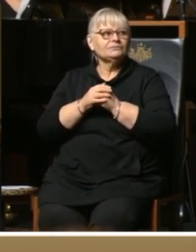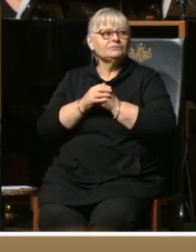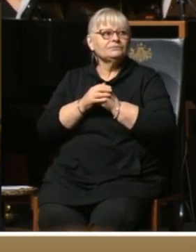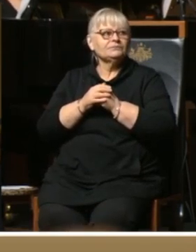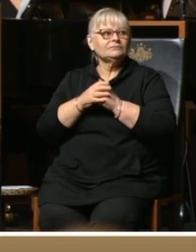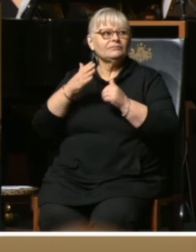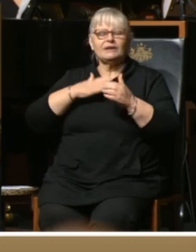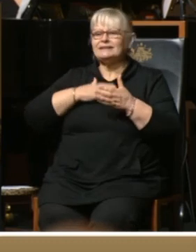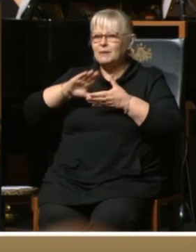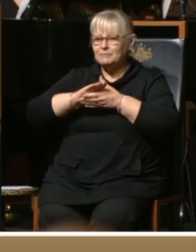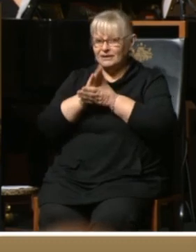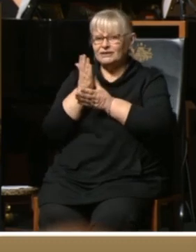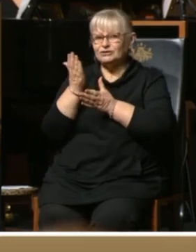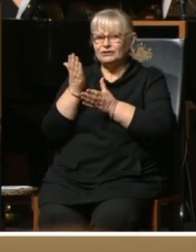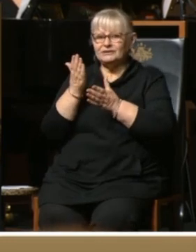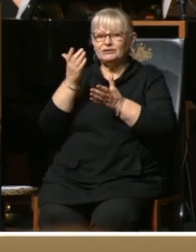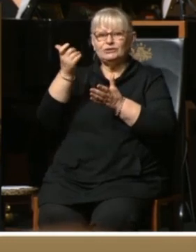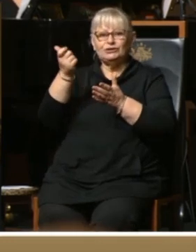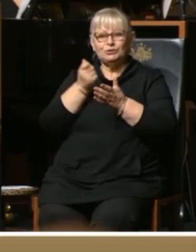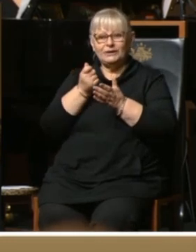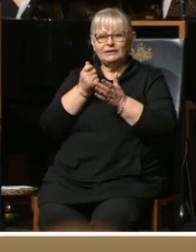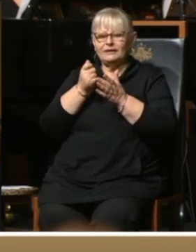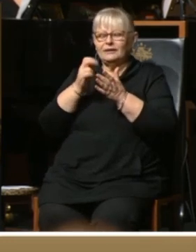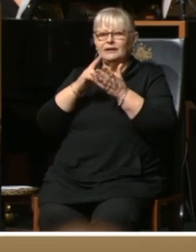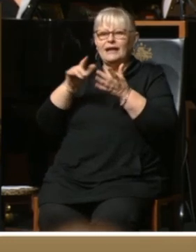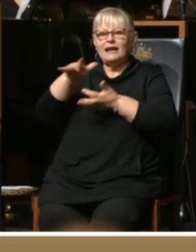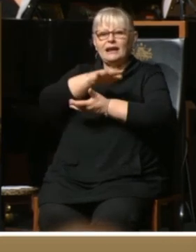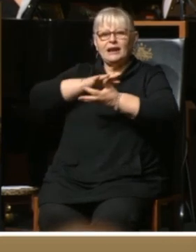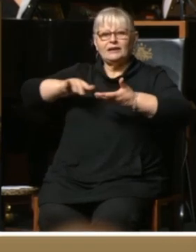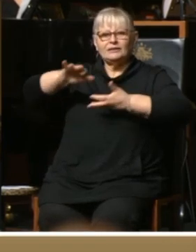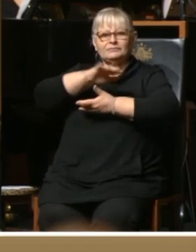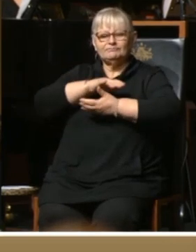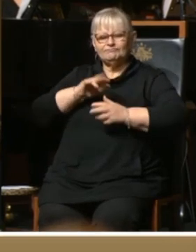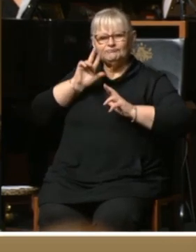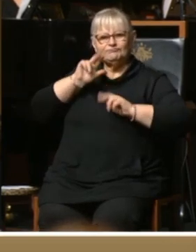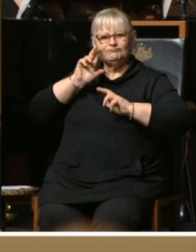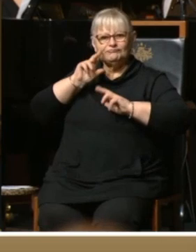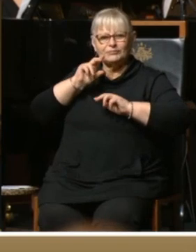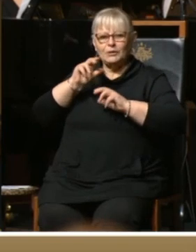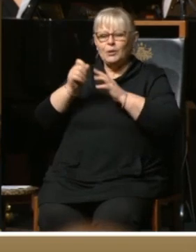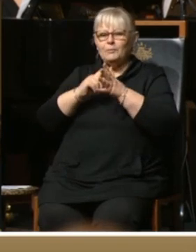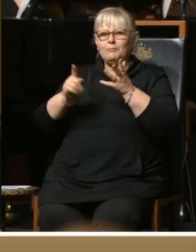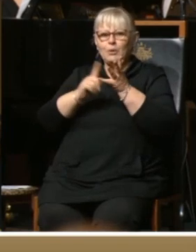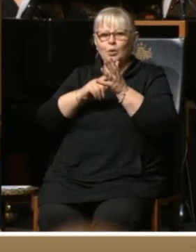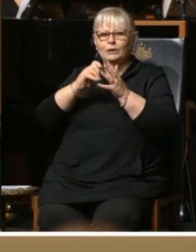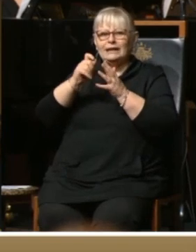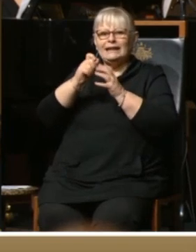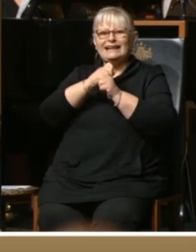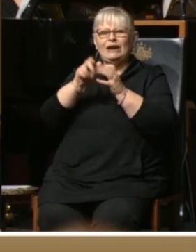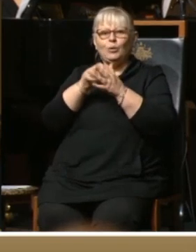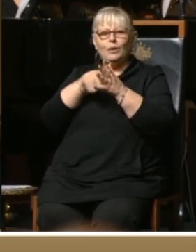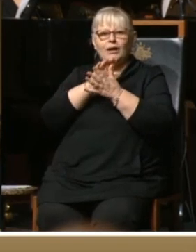It's my pleasure to invite Ngambri Ngunnawal custodian Paul Giroir House and his